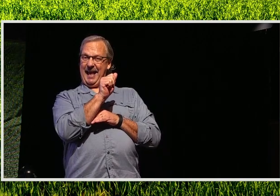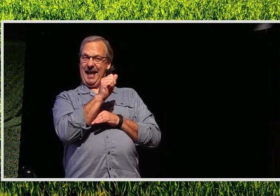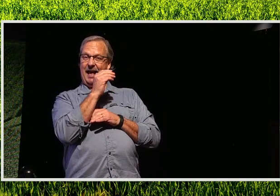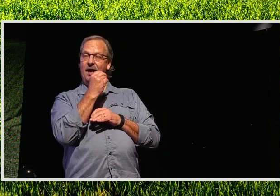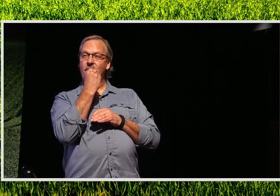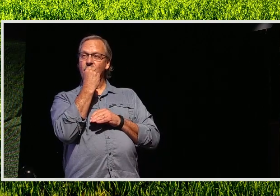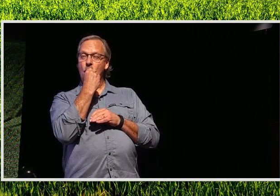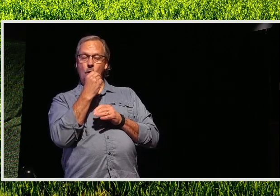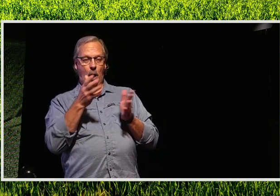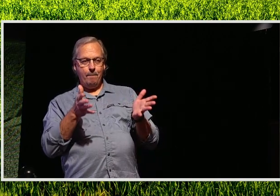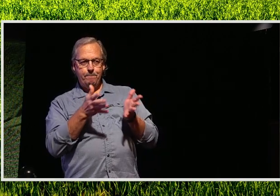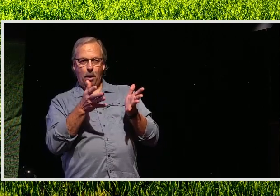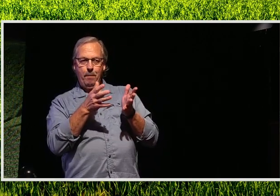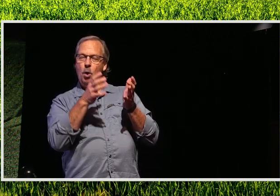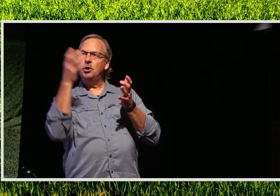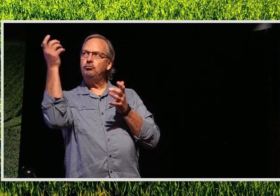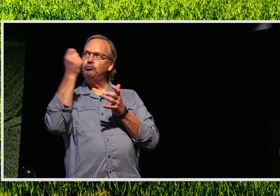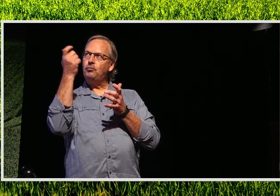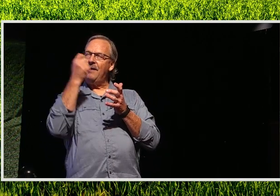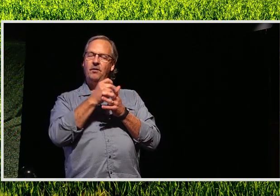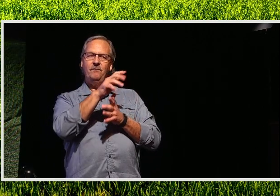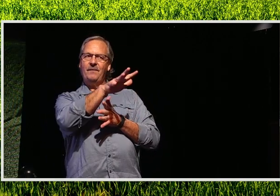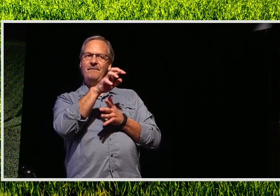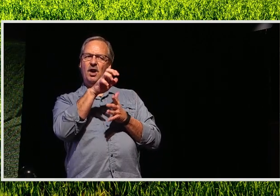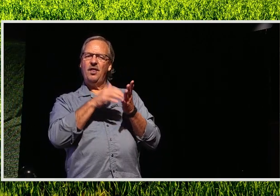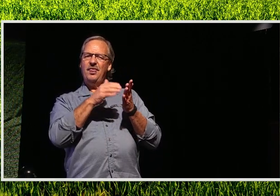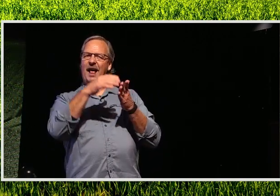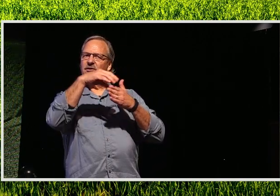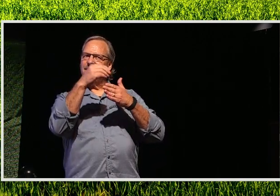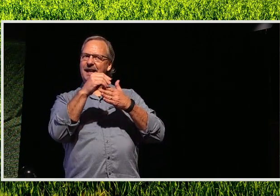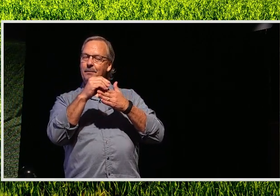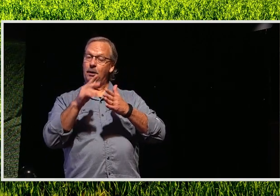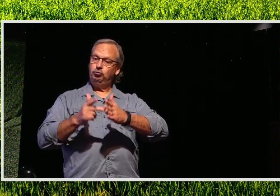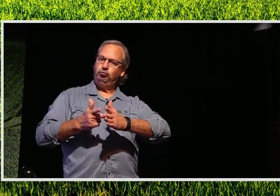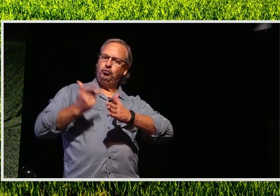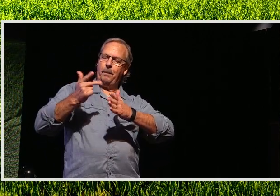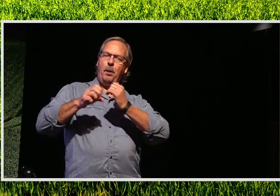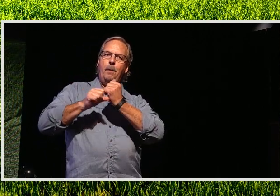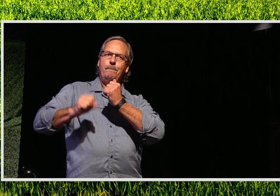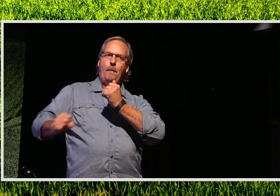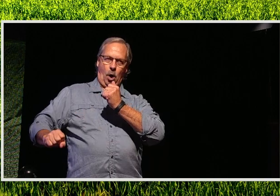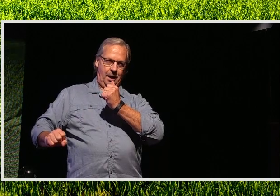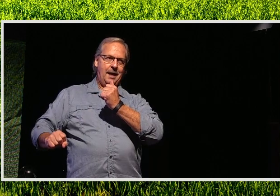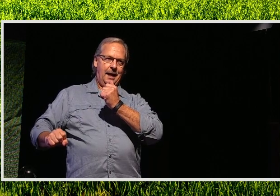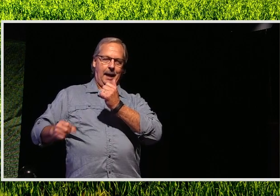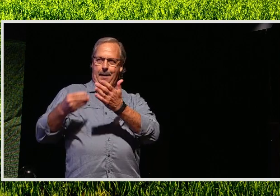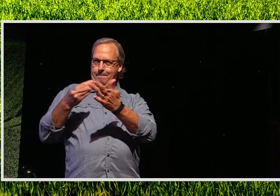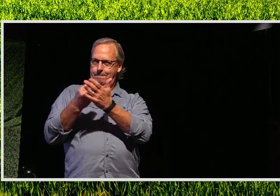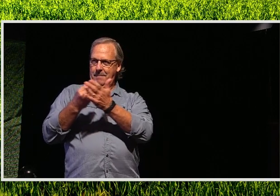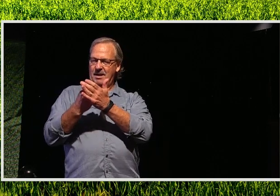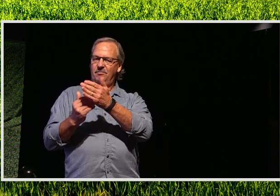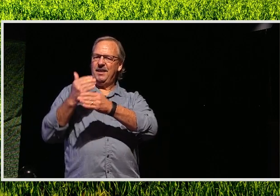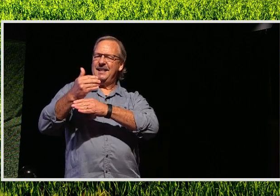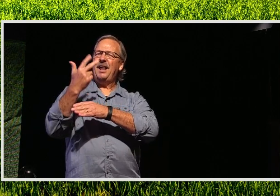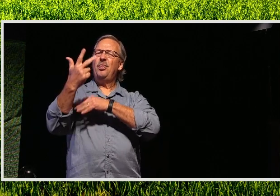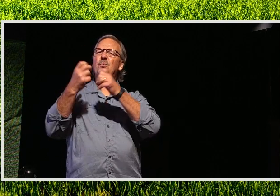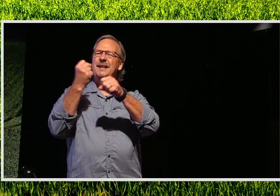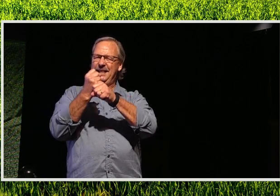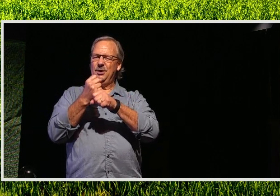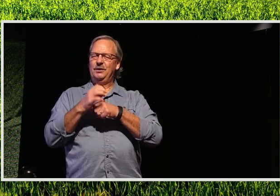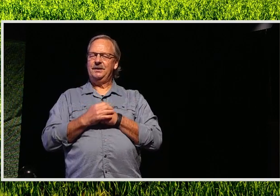Promotion Program grant for $500,000, which will triple our marketing budget over the next 3 years.